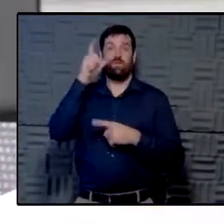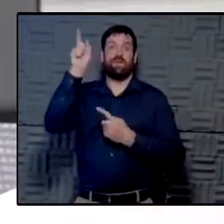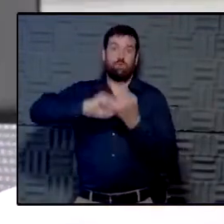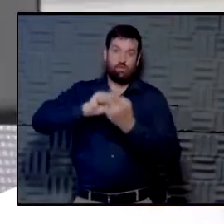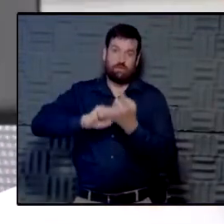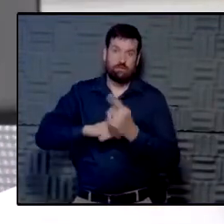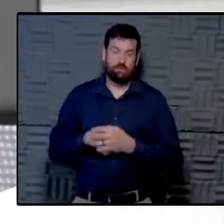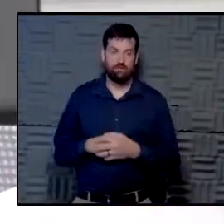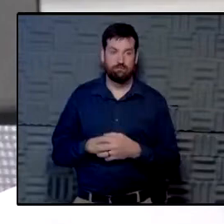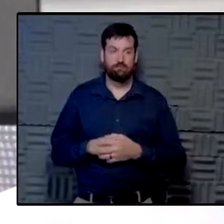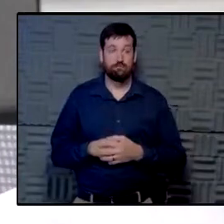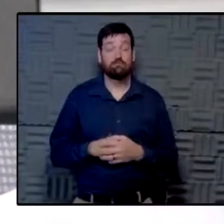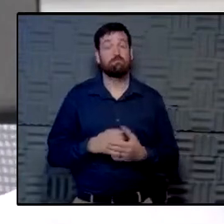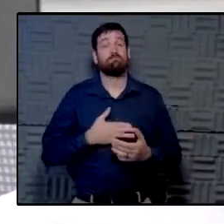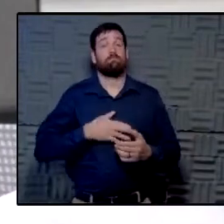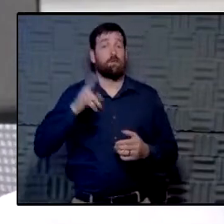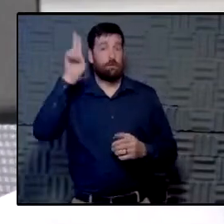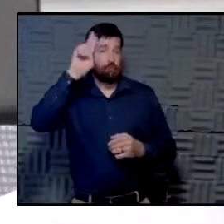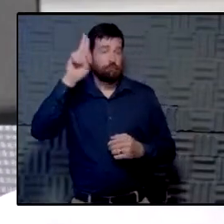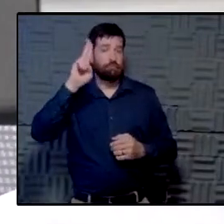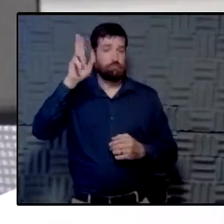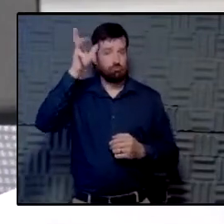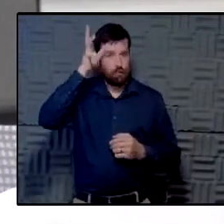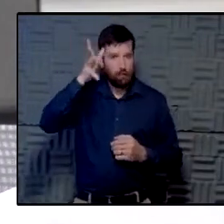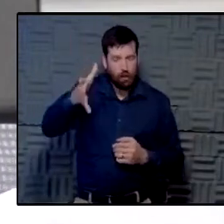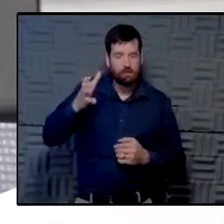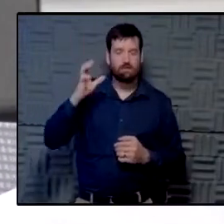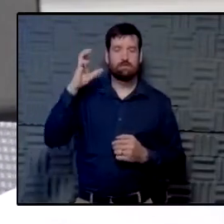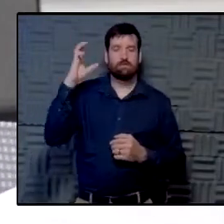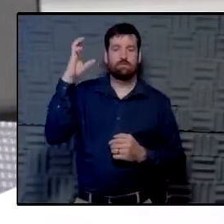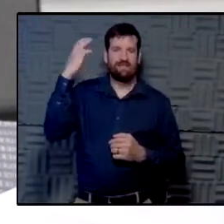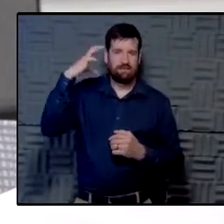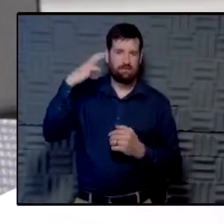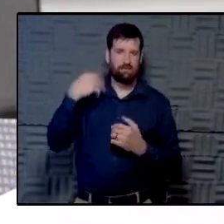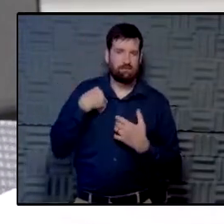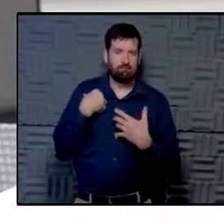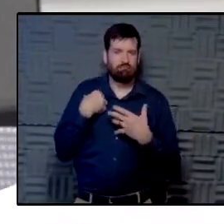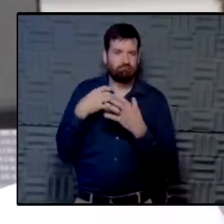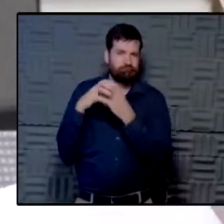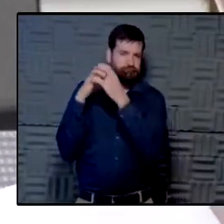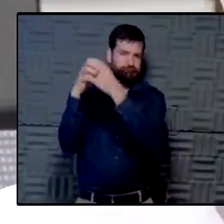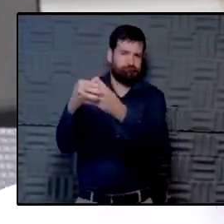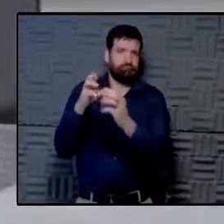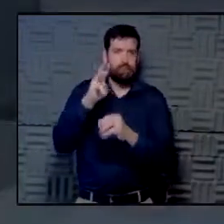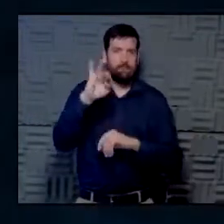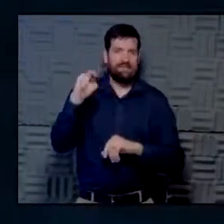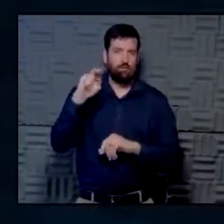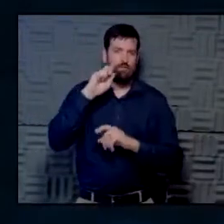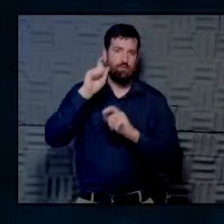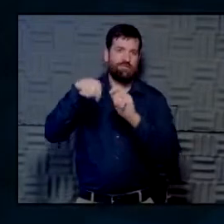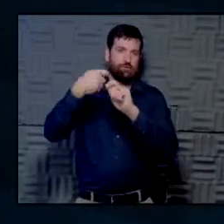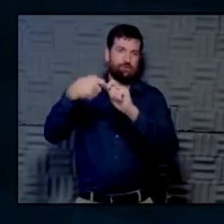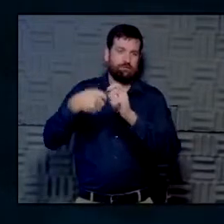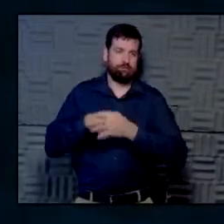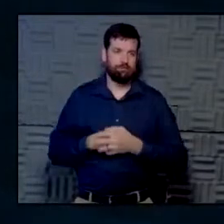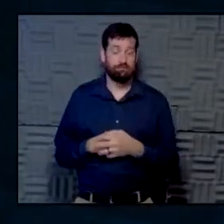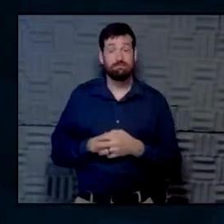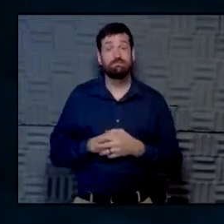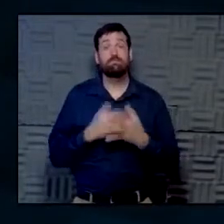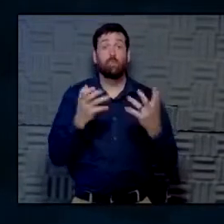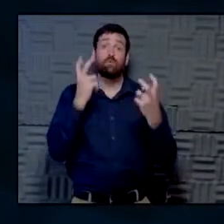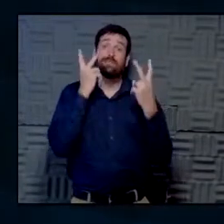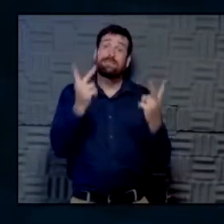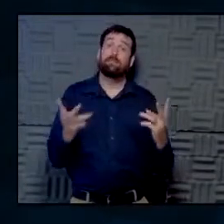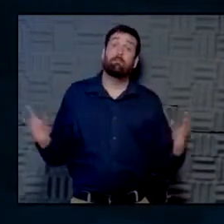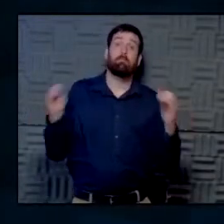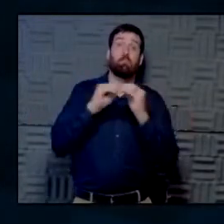Me, my uncle, my grandpa, my cousin, we're all planning on going up to Minnesota and fishing. So we want to see